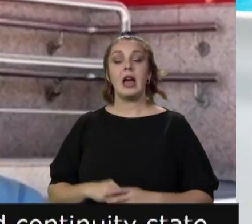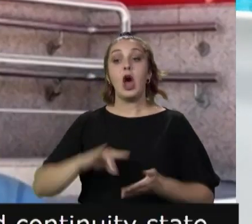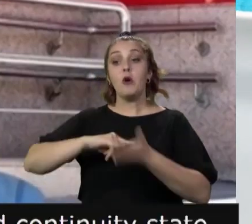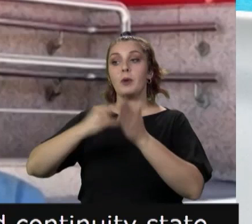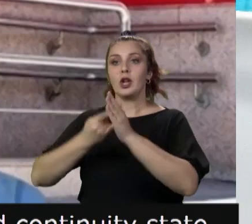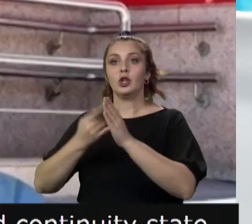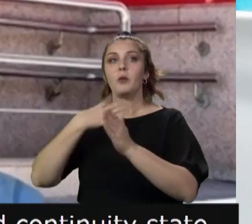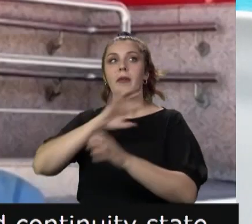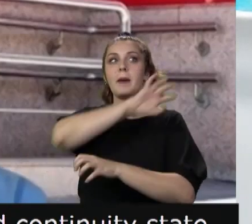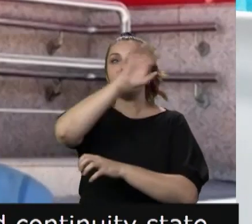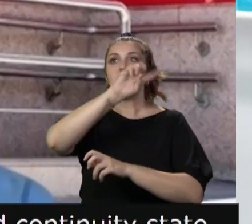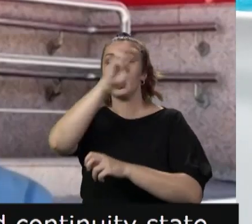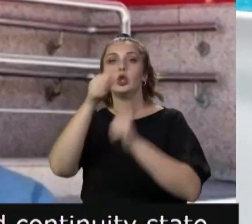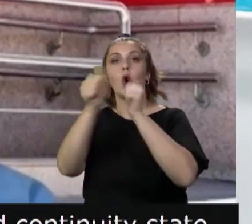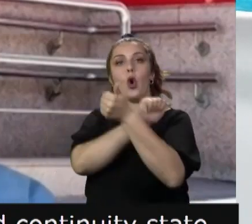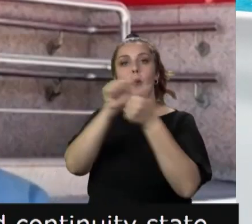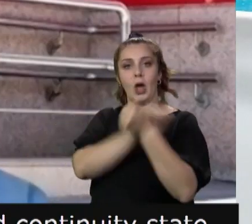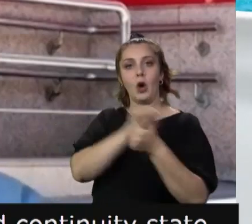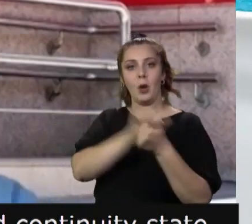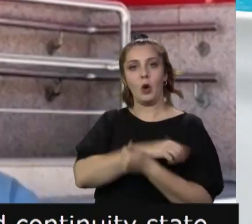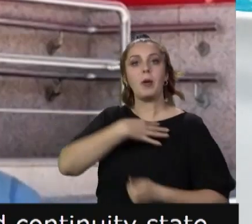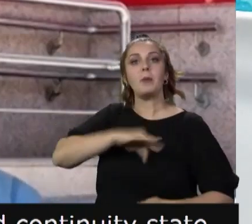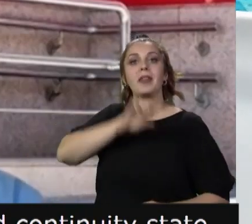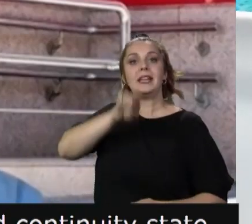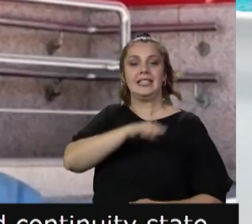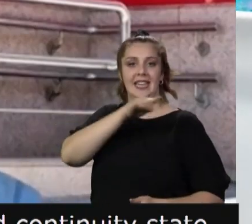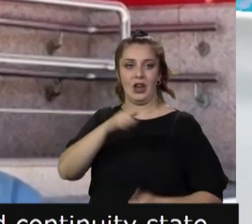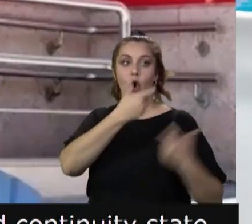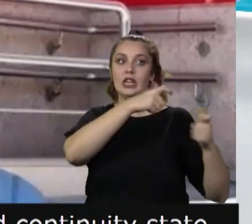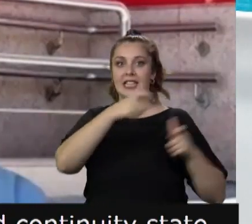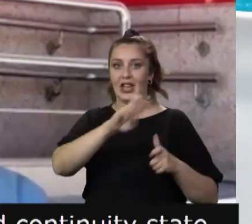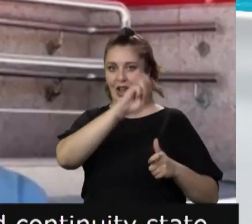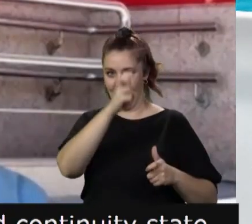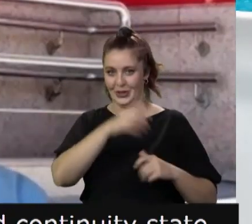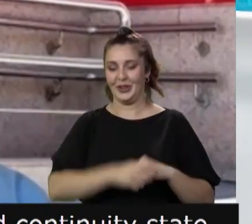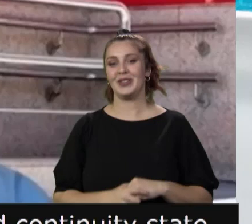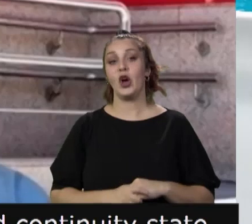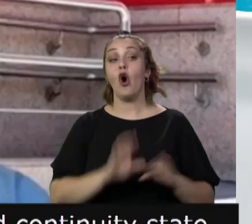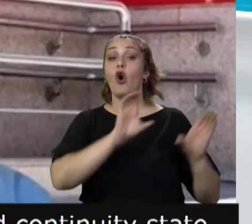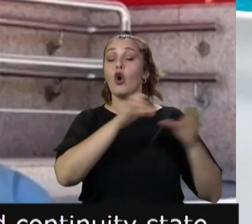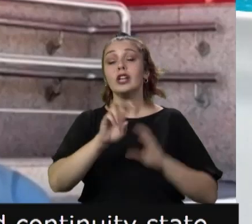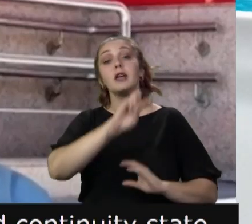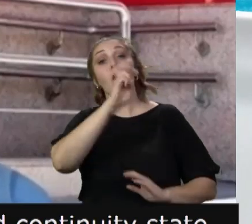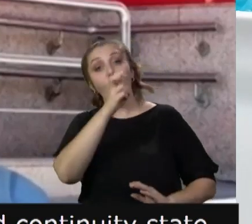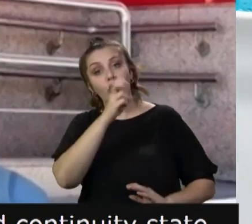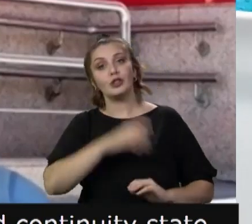we hope this project is replicable in other sectors.